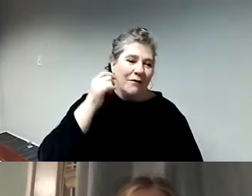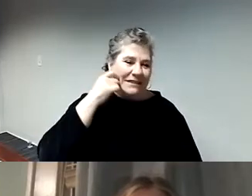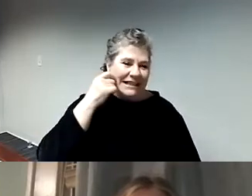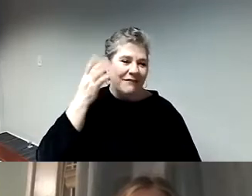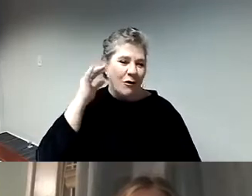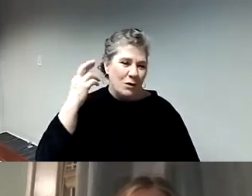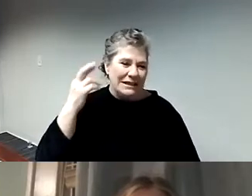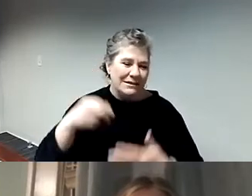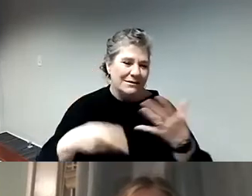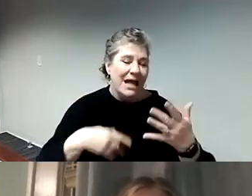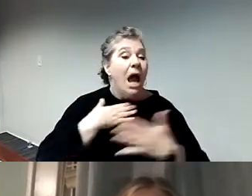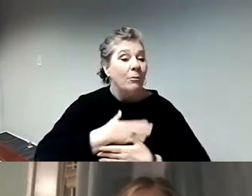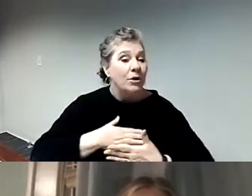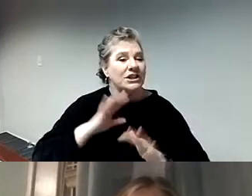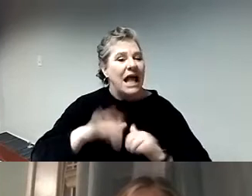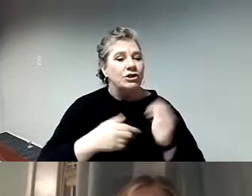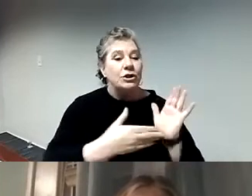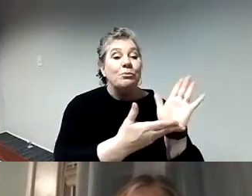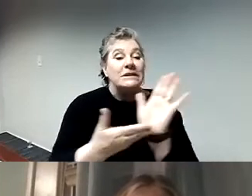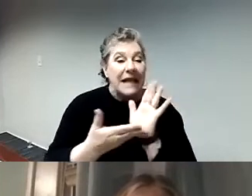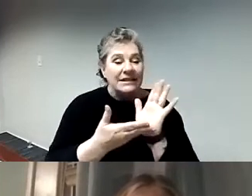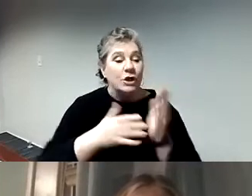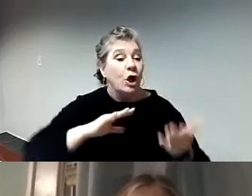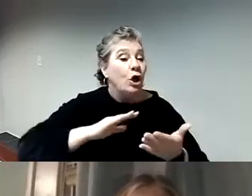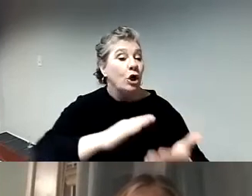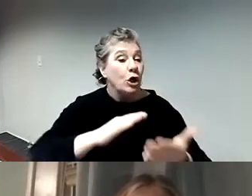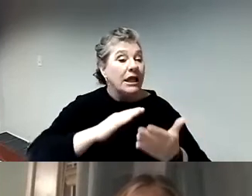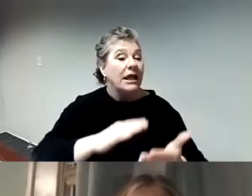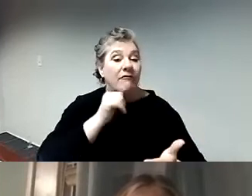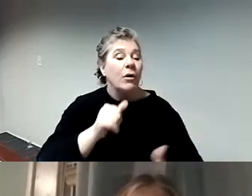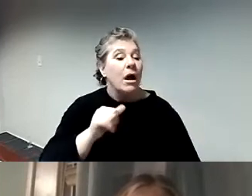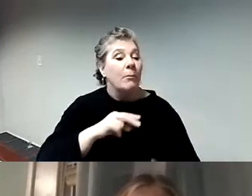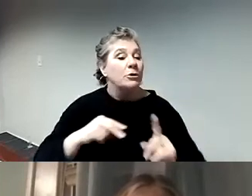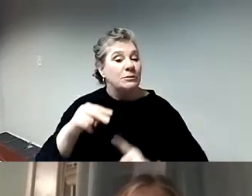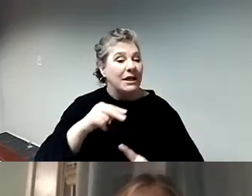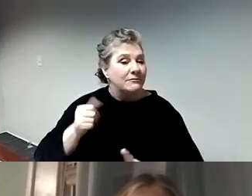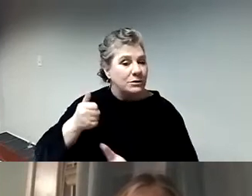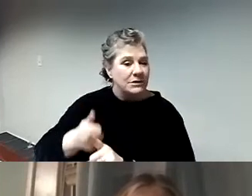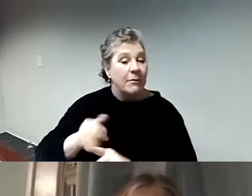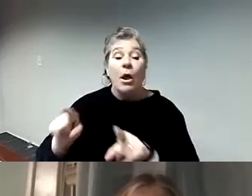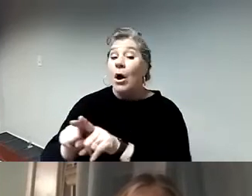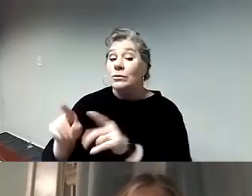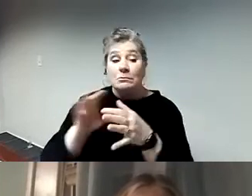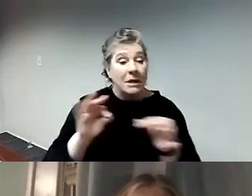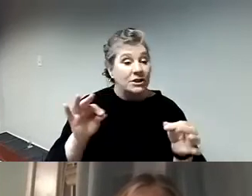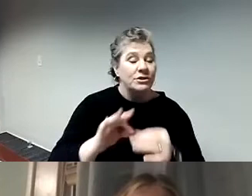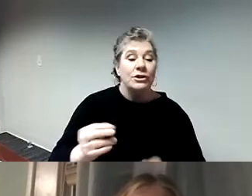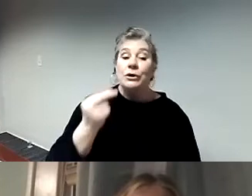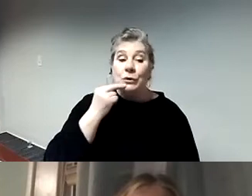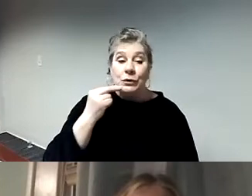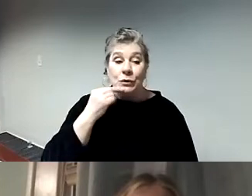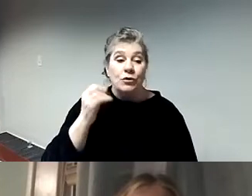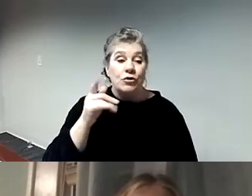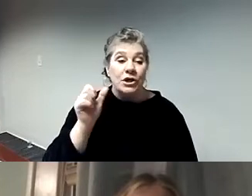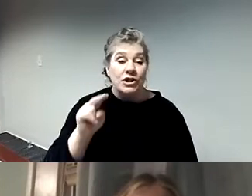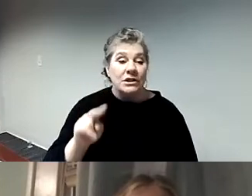I appreciate the way she presents like cooking from kind of like a fun perspective, but also mentions how like nutrition is